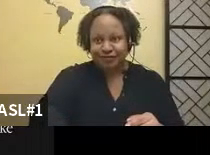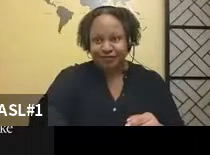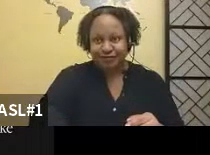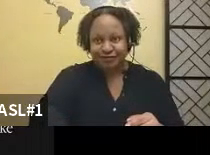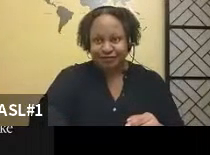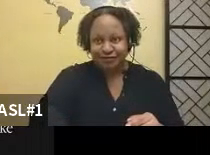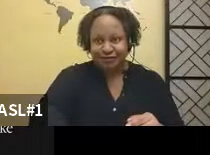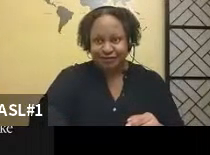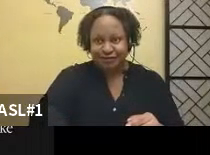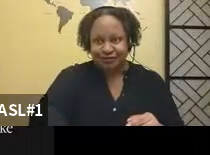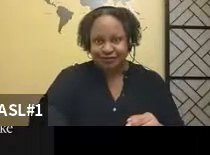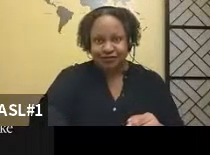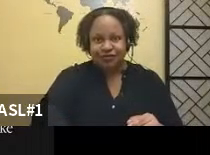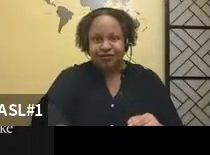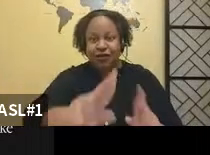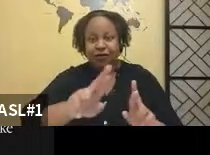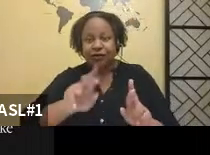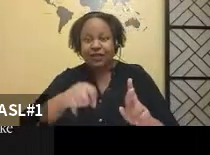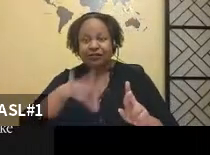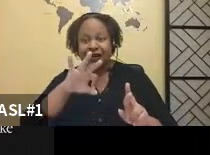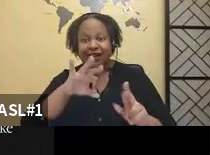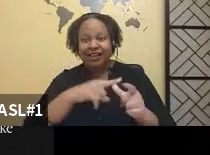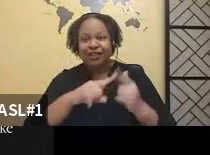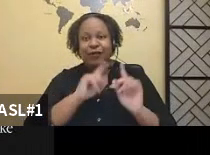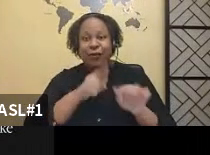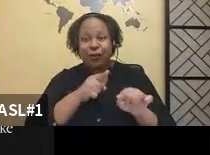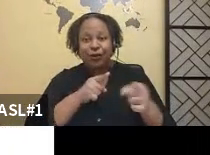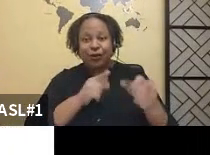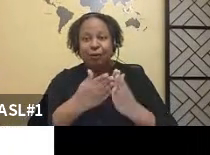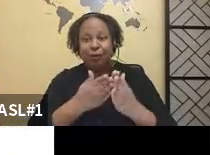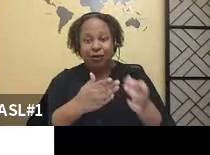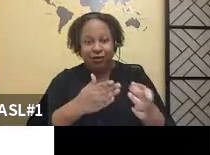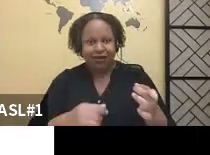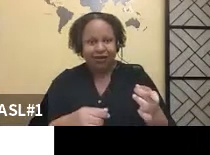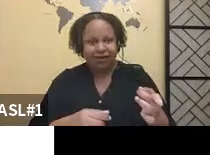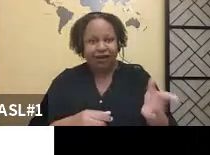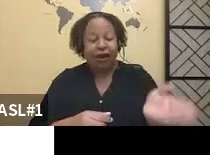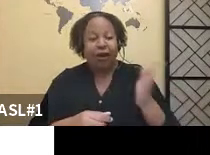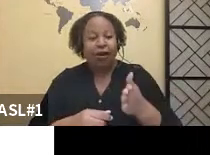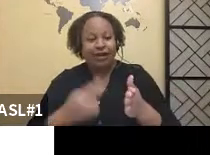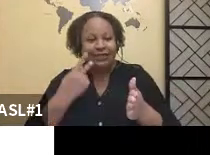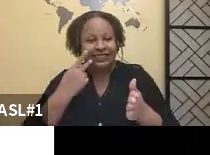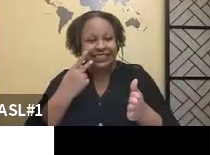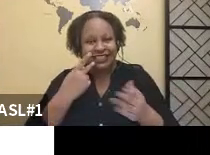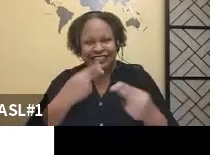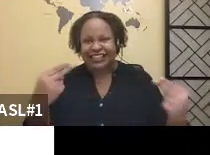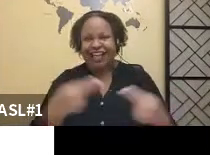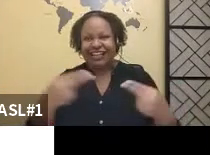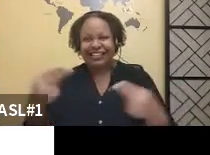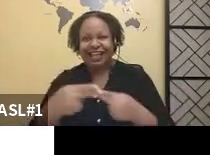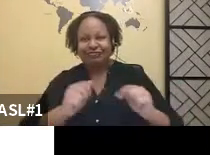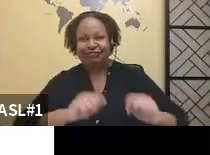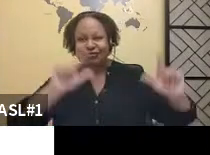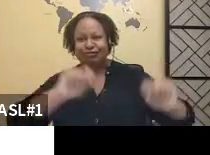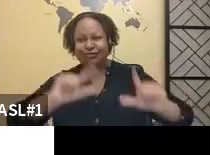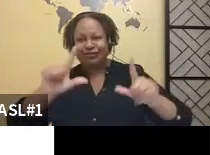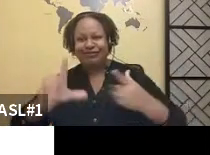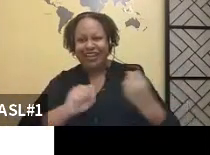it so you can order it. And here we're seeing, oh, a lot of slides moving quickly.